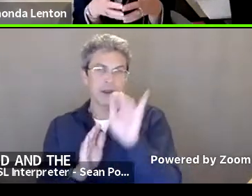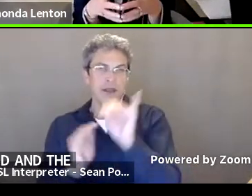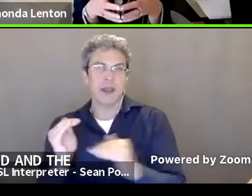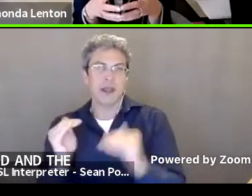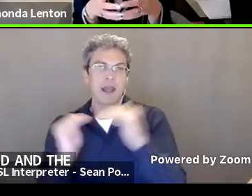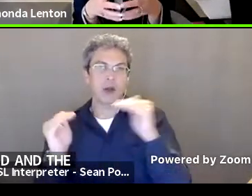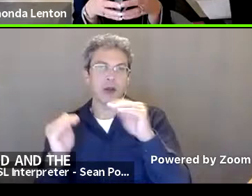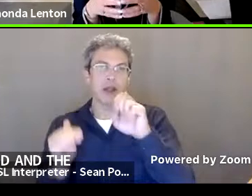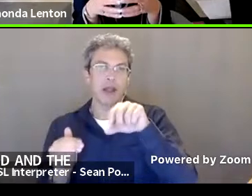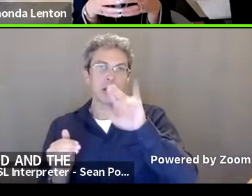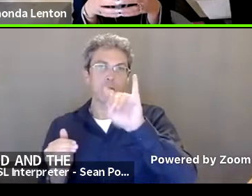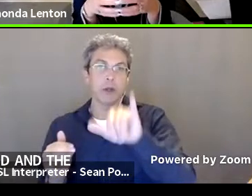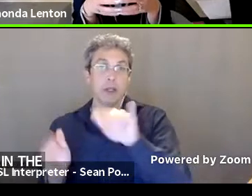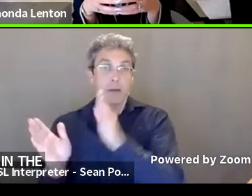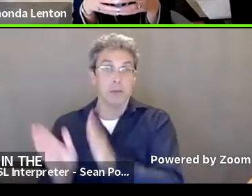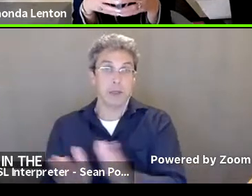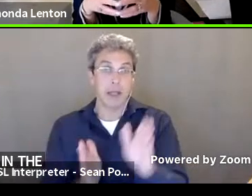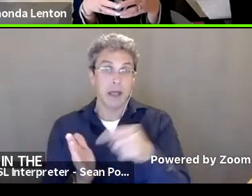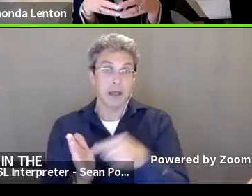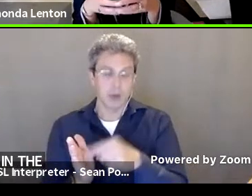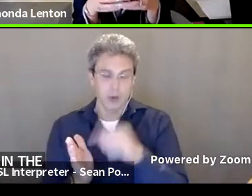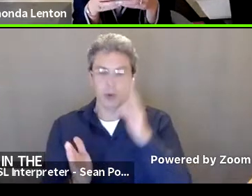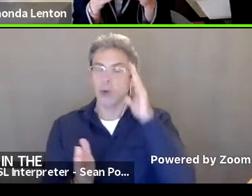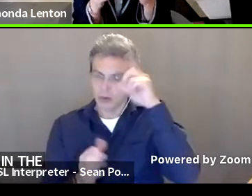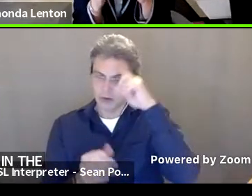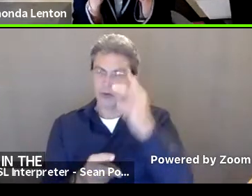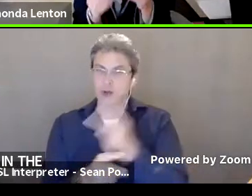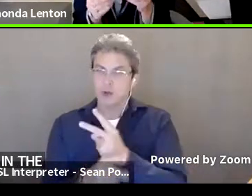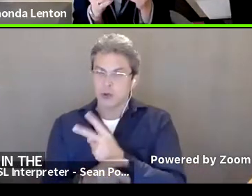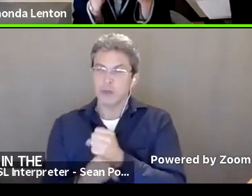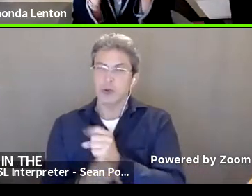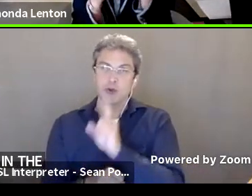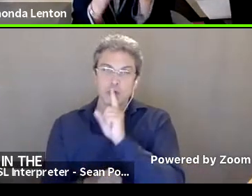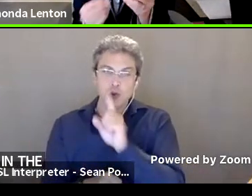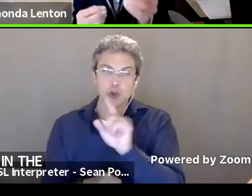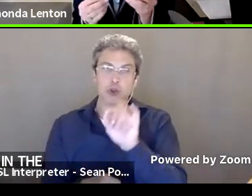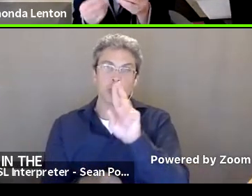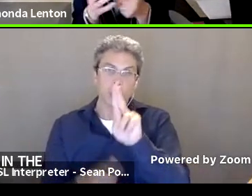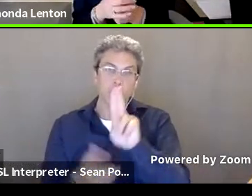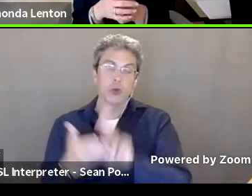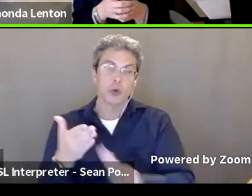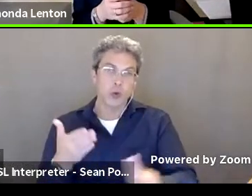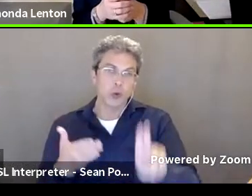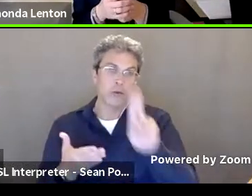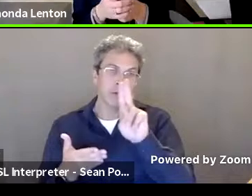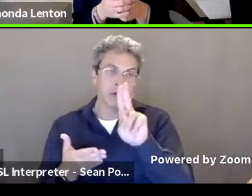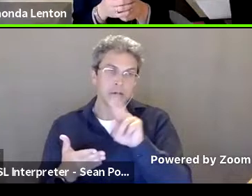thoughtful about making sure that York University actually drives